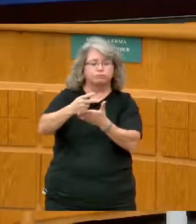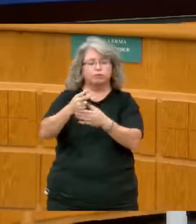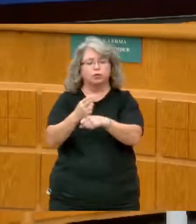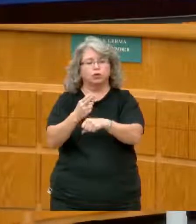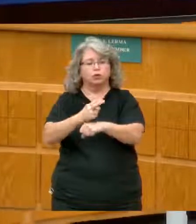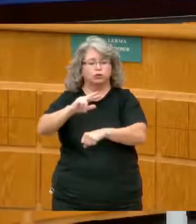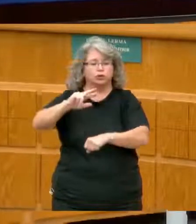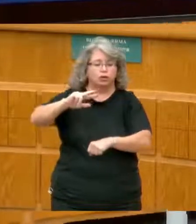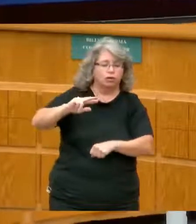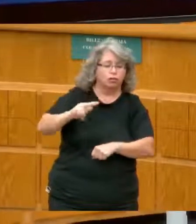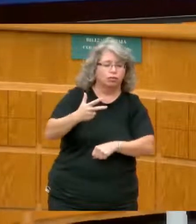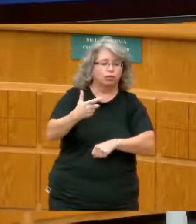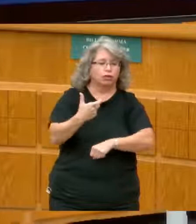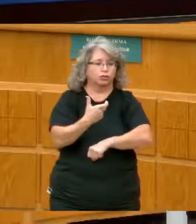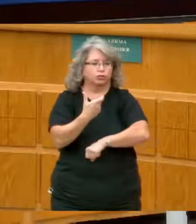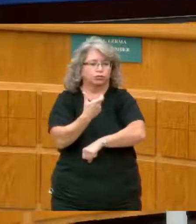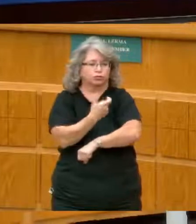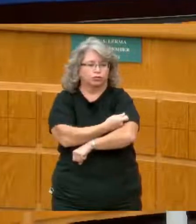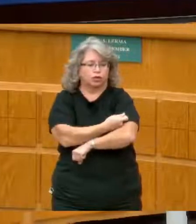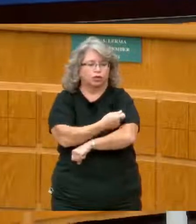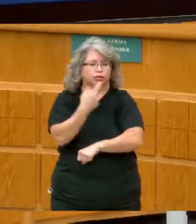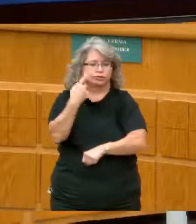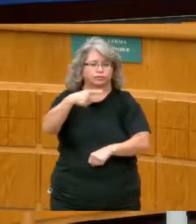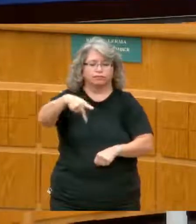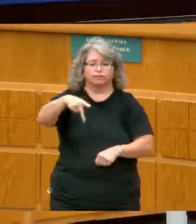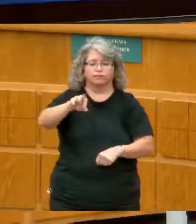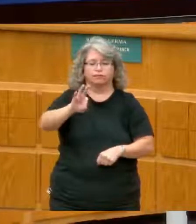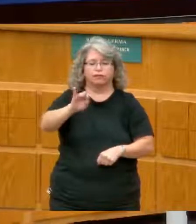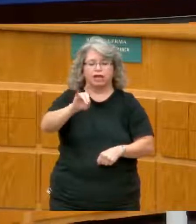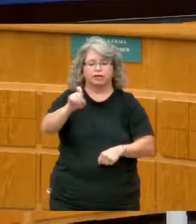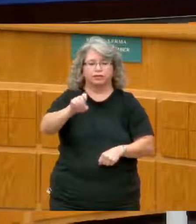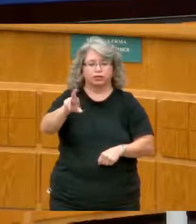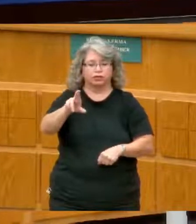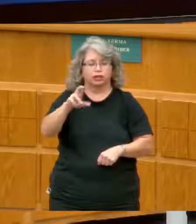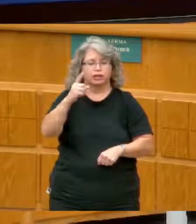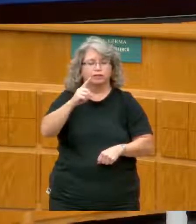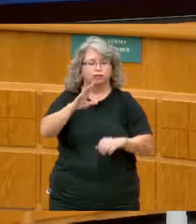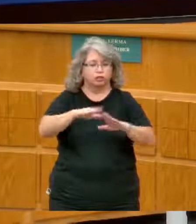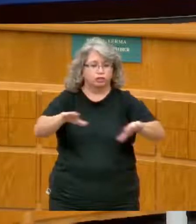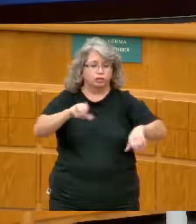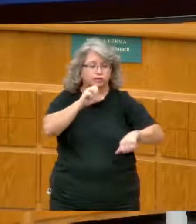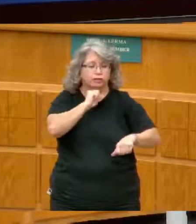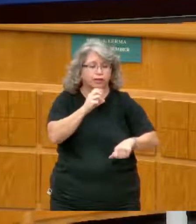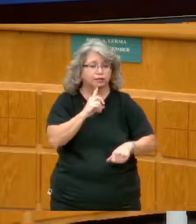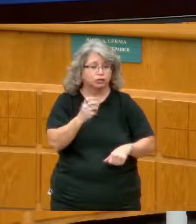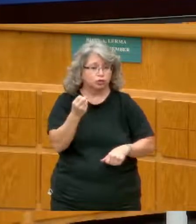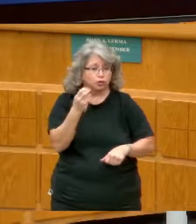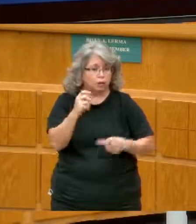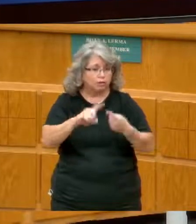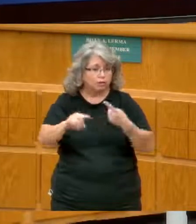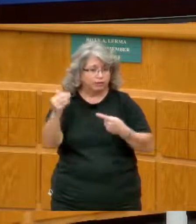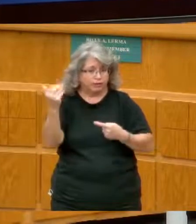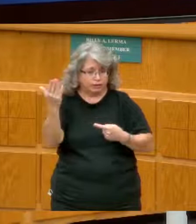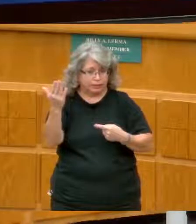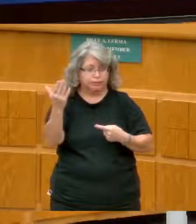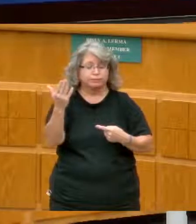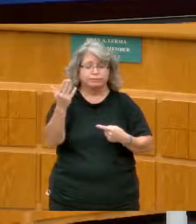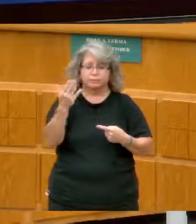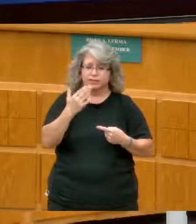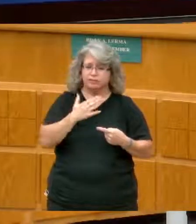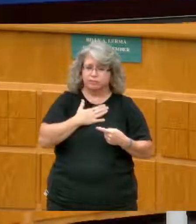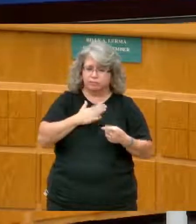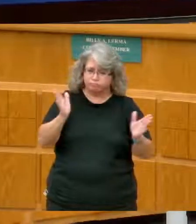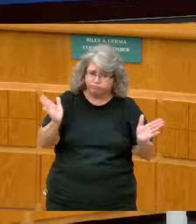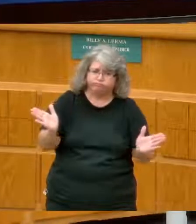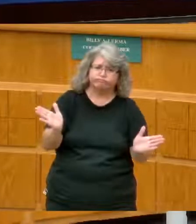of the Pfizer vaccine for children ages 12 to 15 years. So I want to urge everyone to please follow CDC